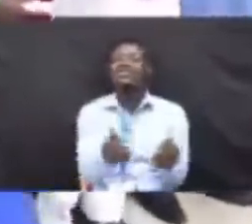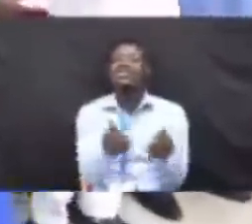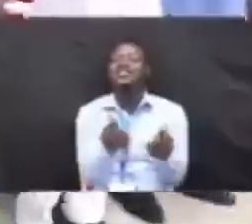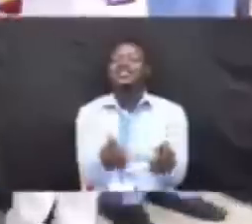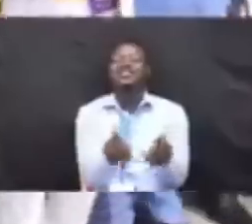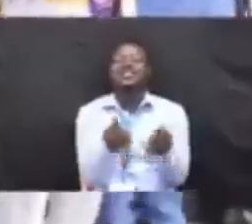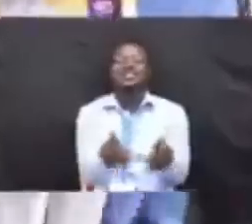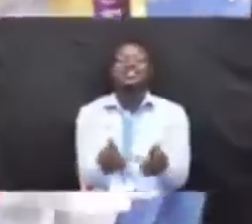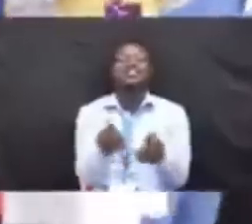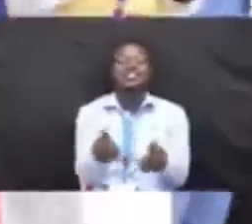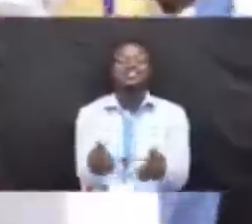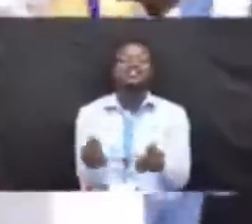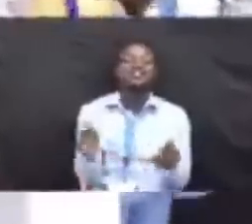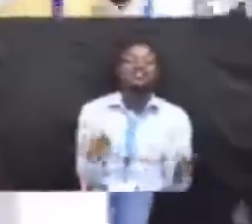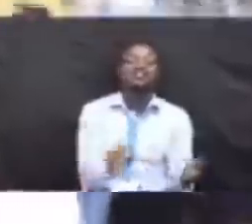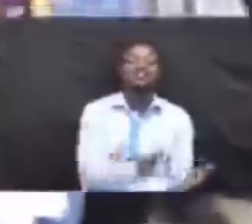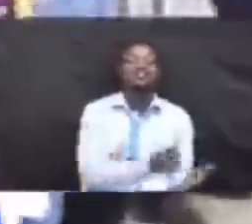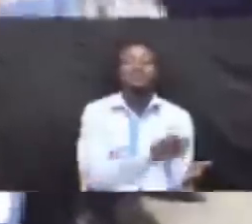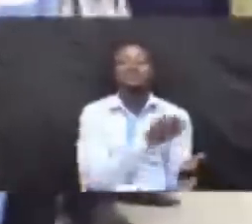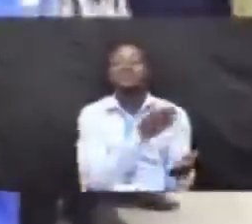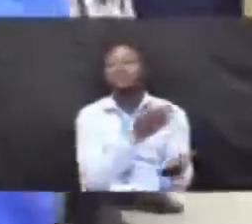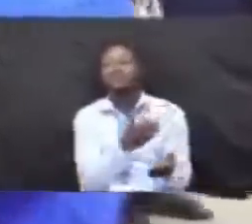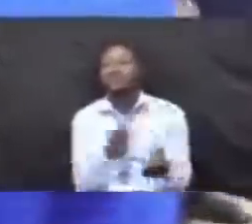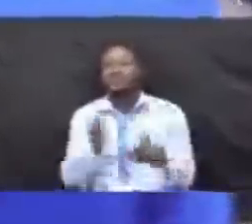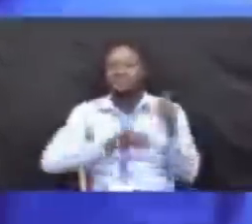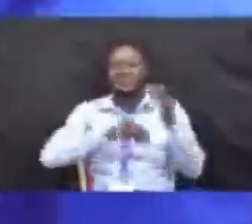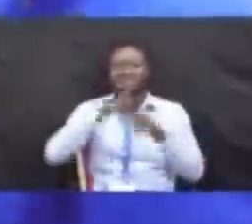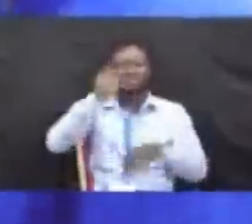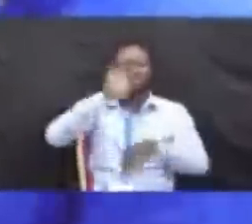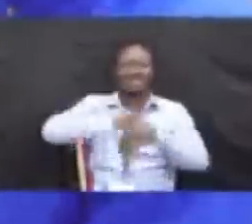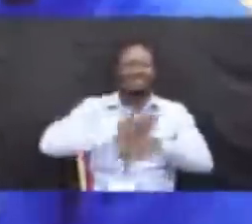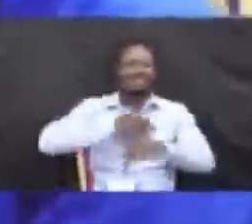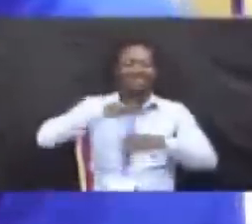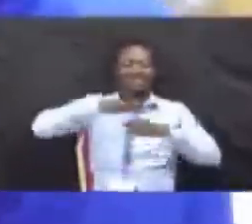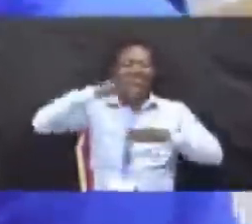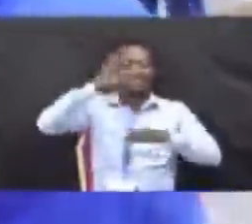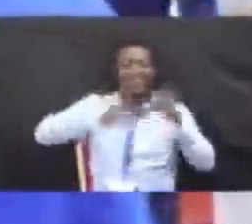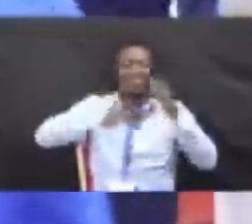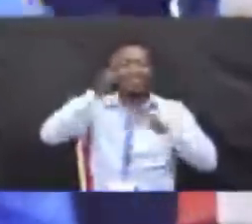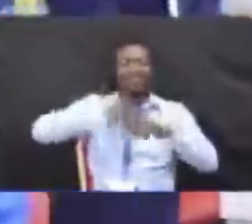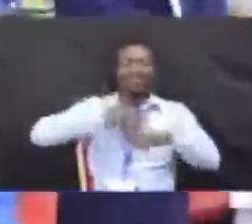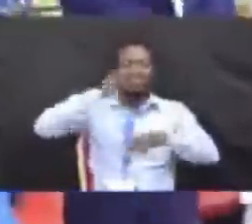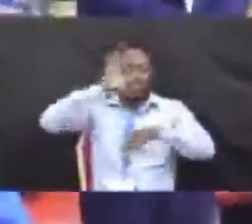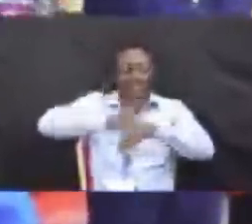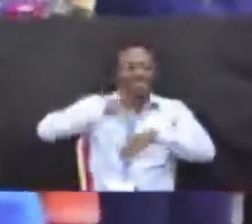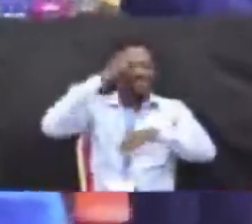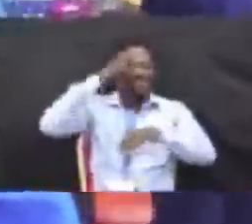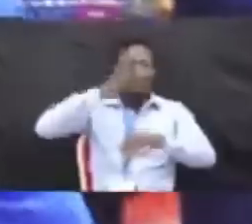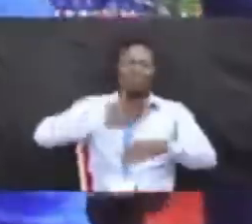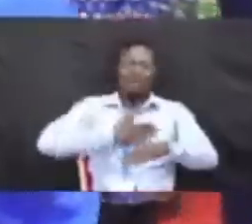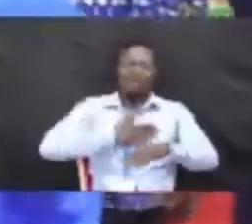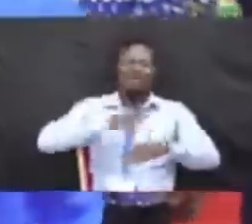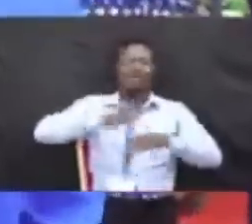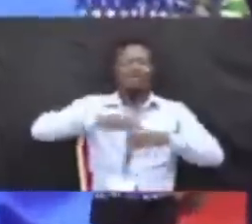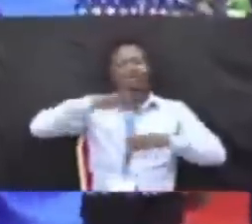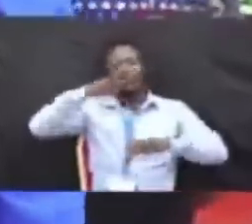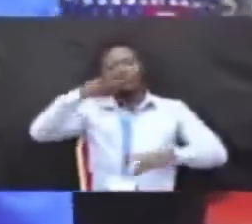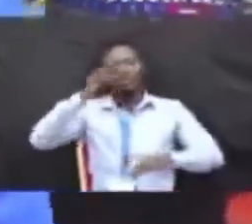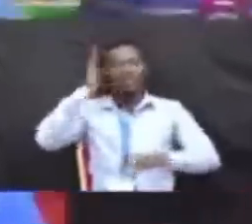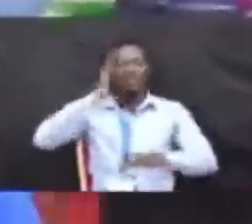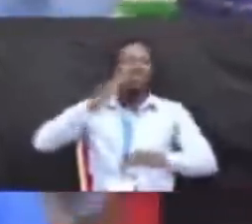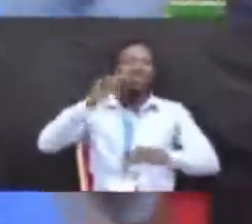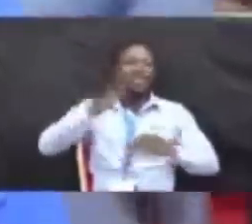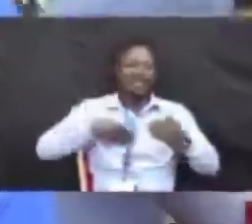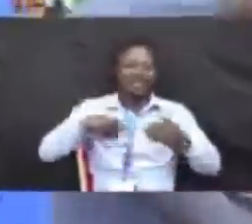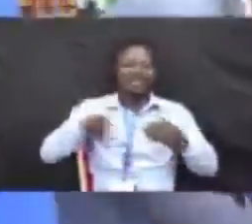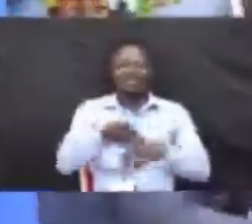on. Oh, I will build my church for my own glory. I will build my church,